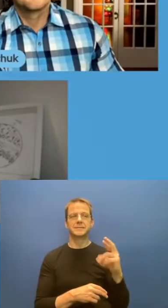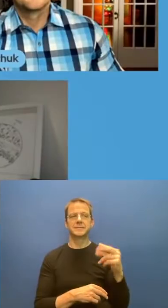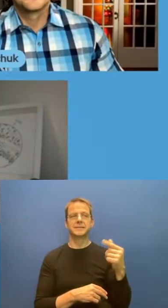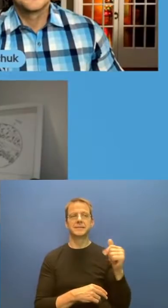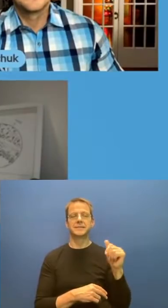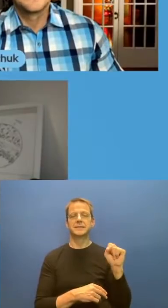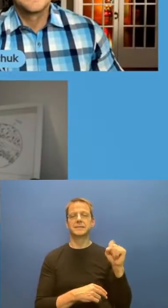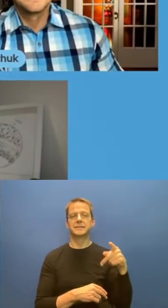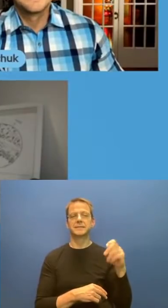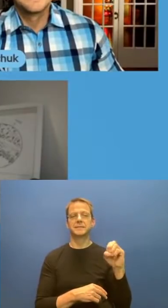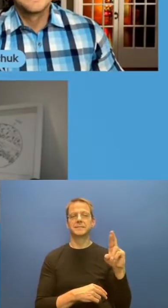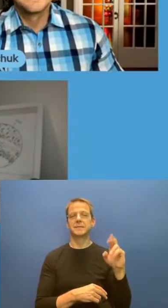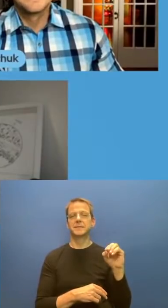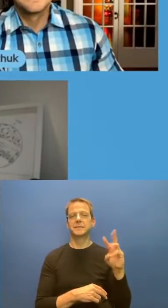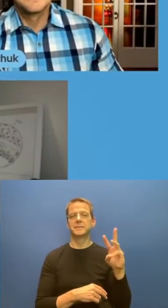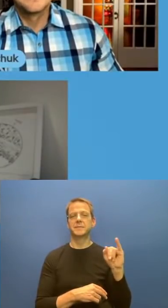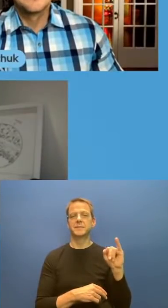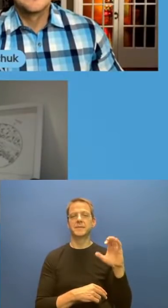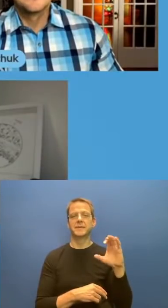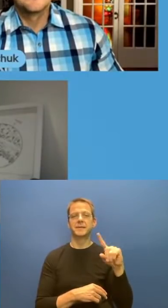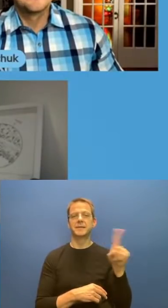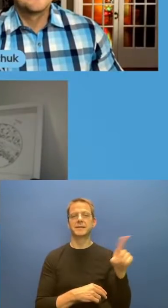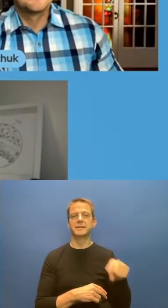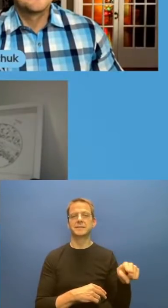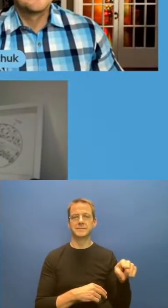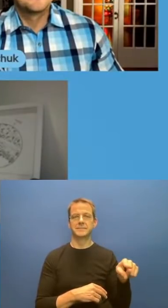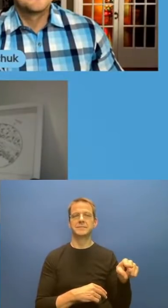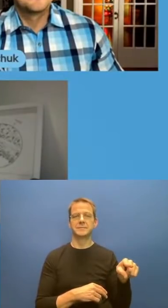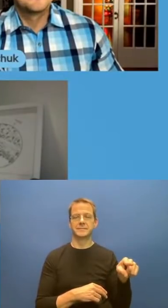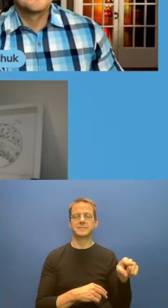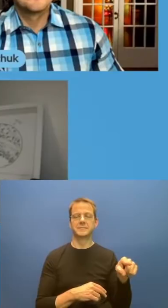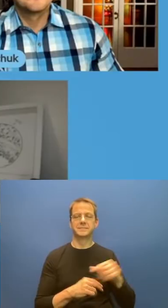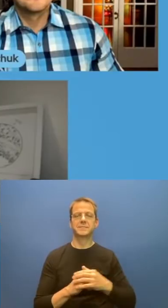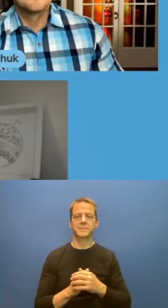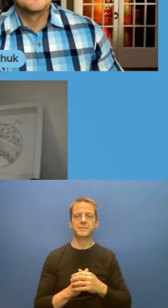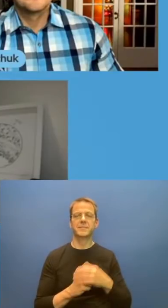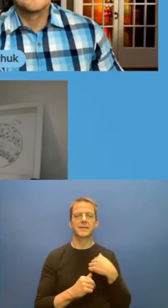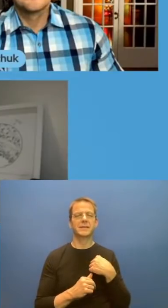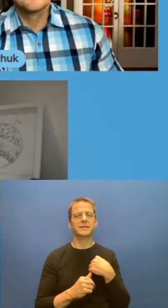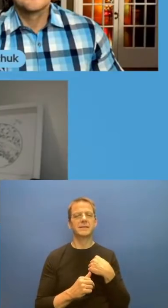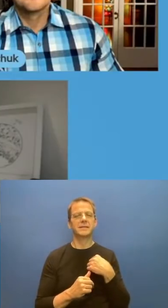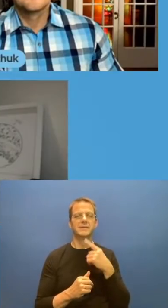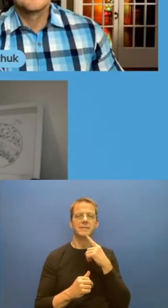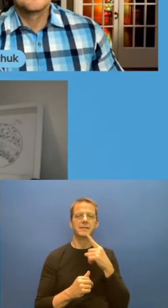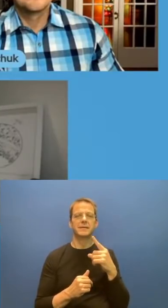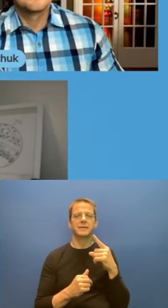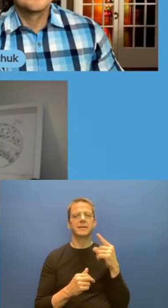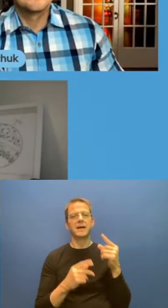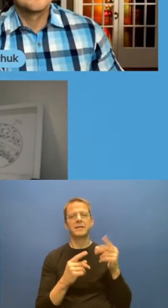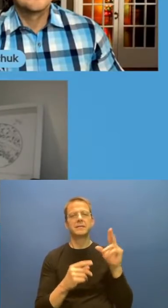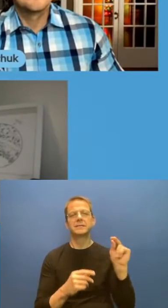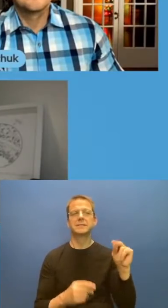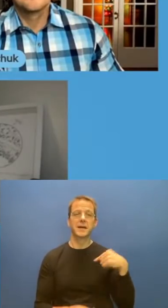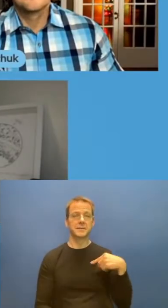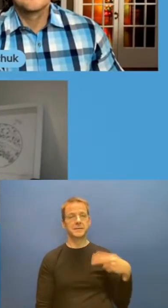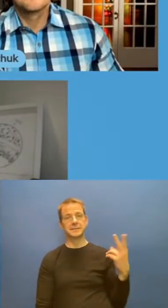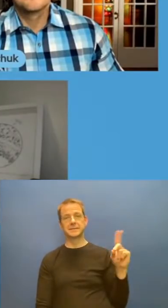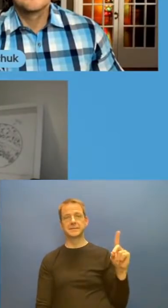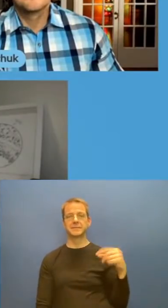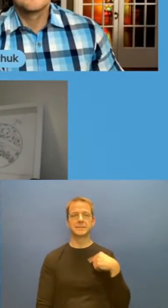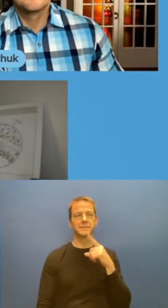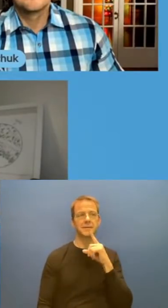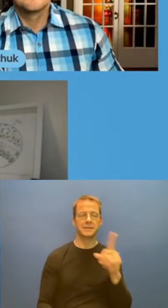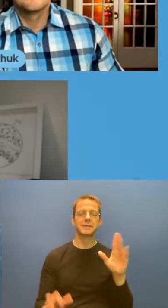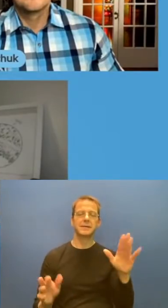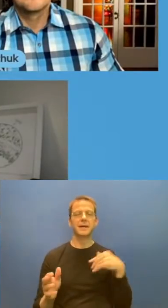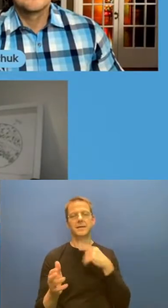But and so I'm developmental biologist since,